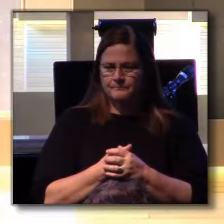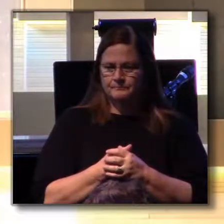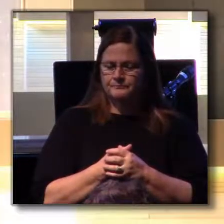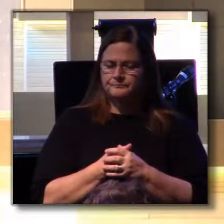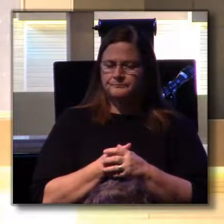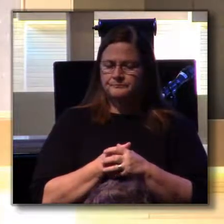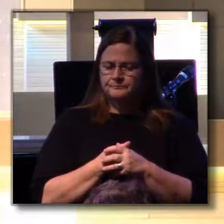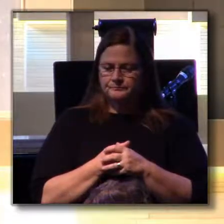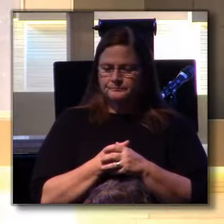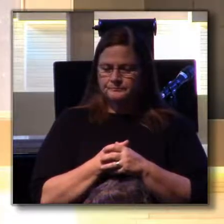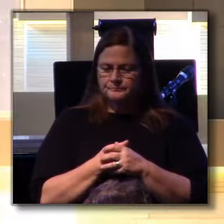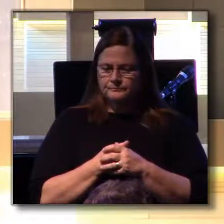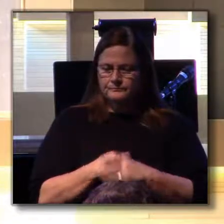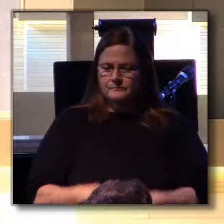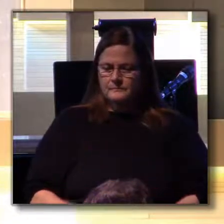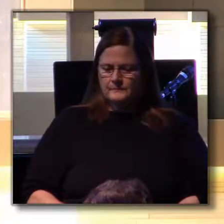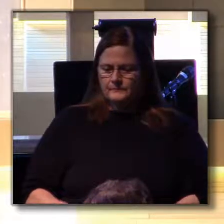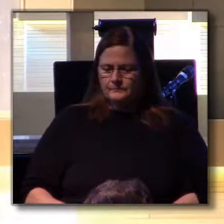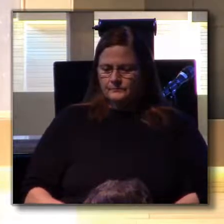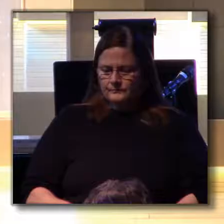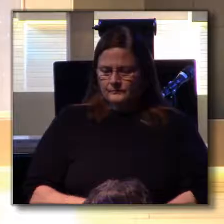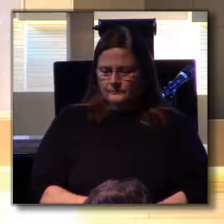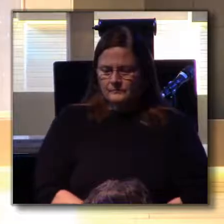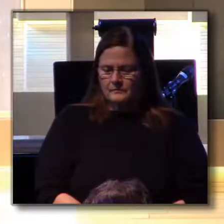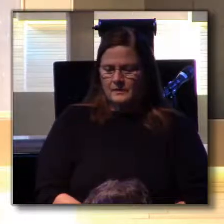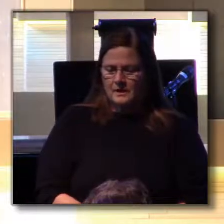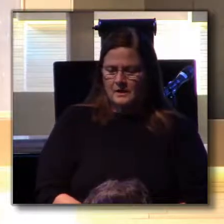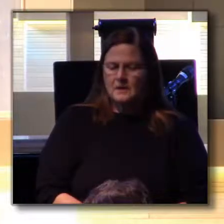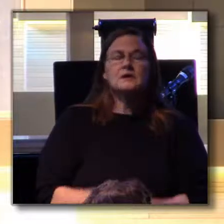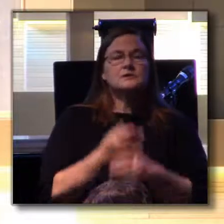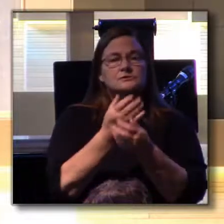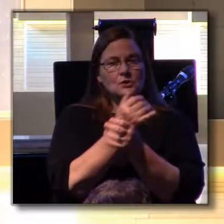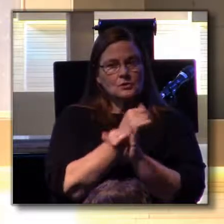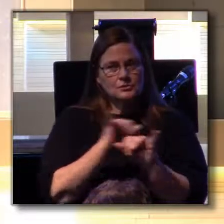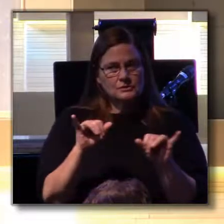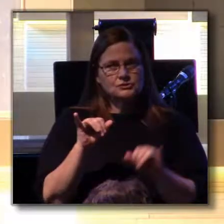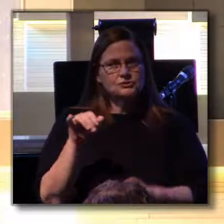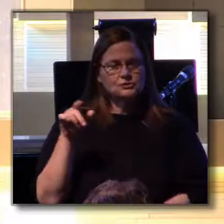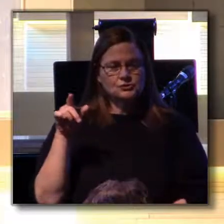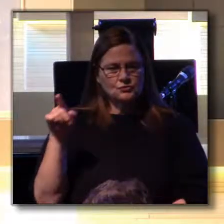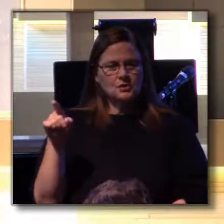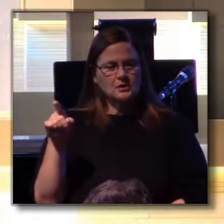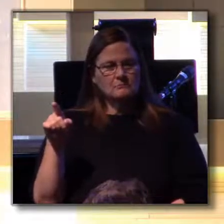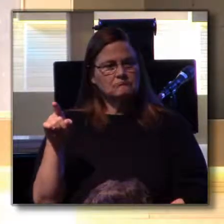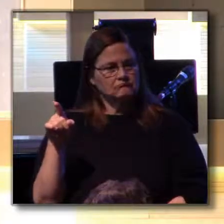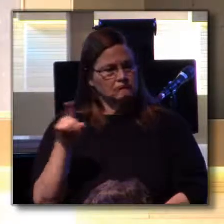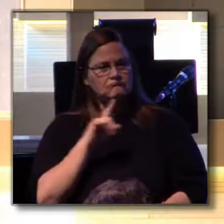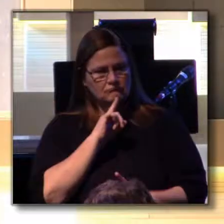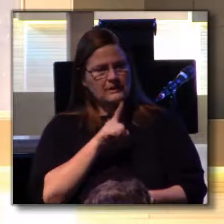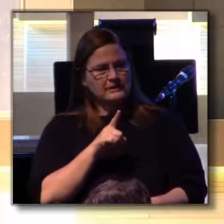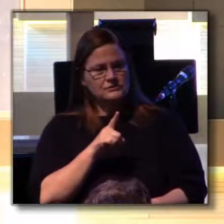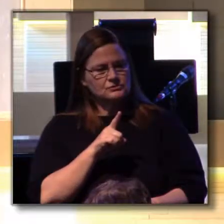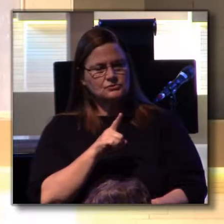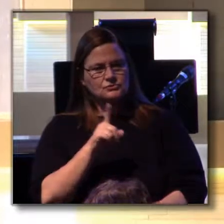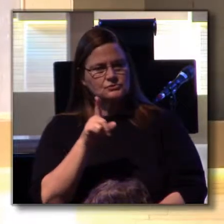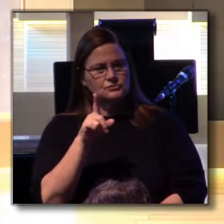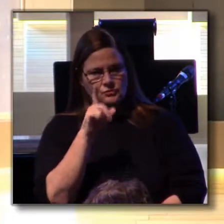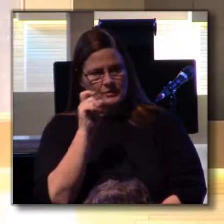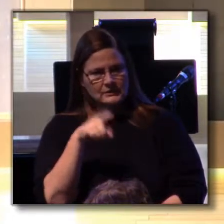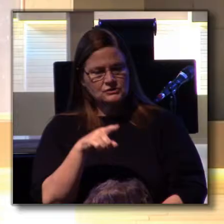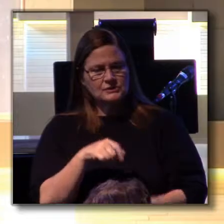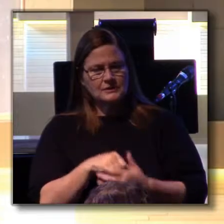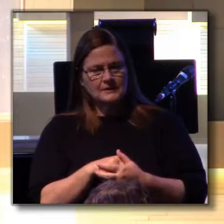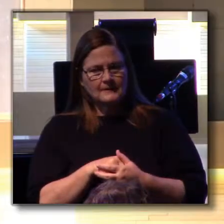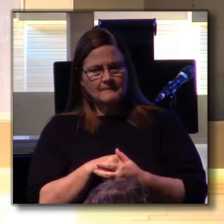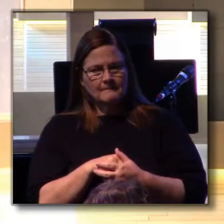life. And so Yeshua takes this question at face value, and he understands, of course, that